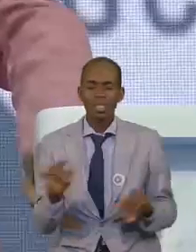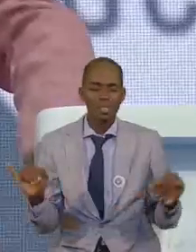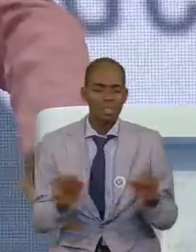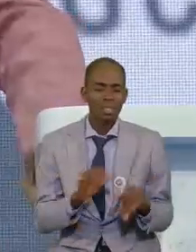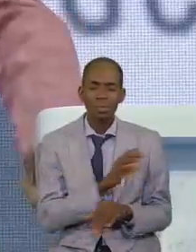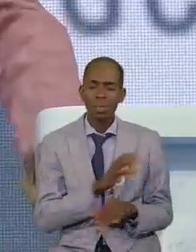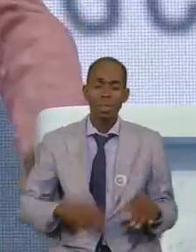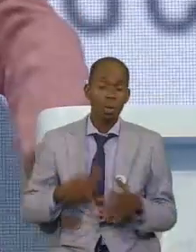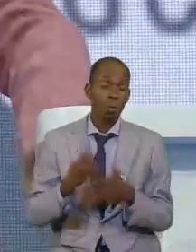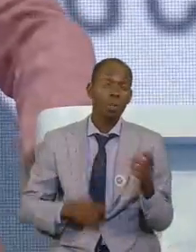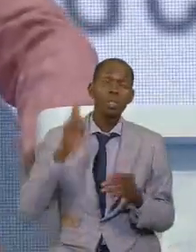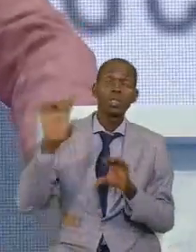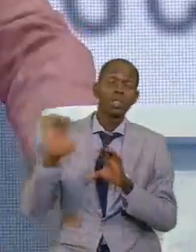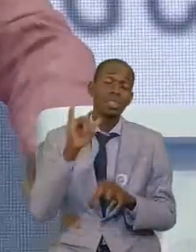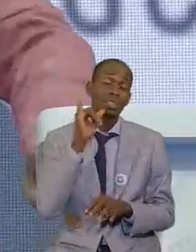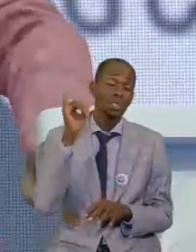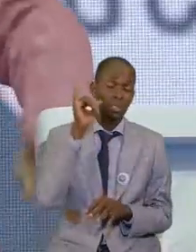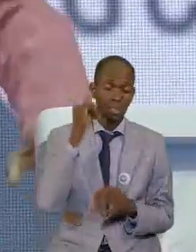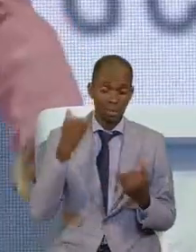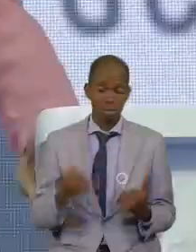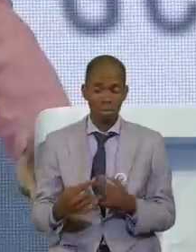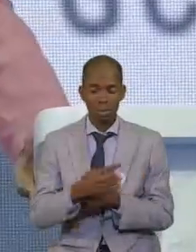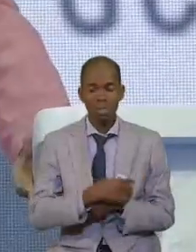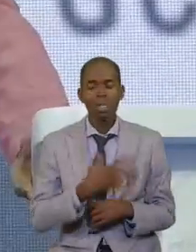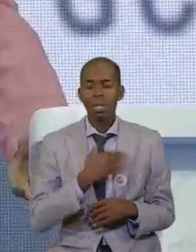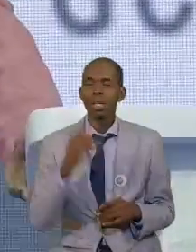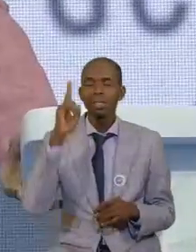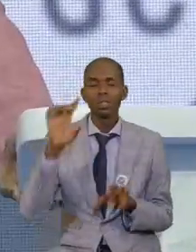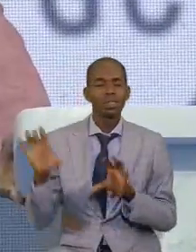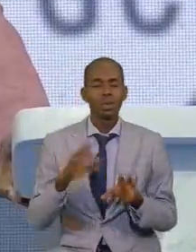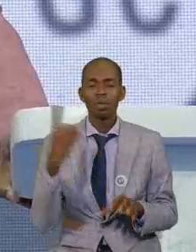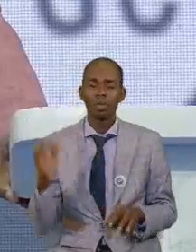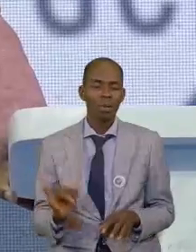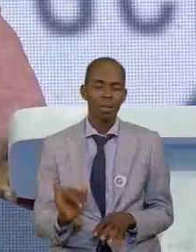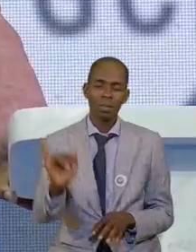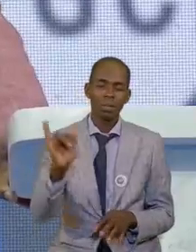did yesterday, today, he does forever.